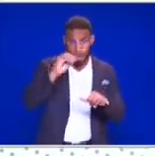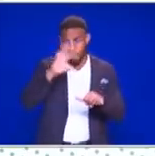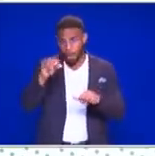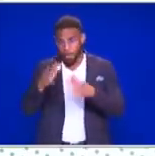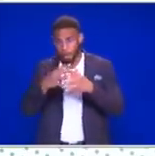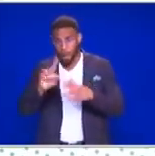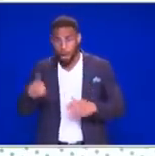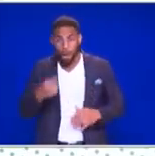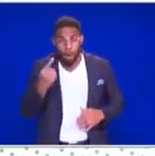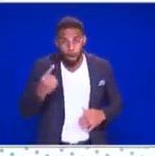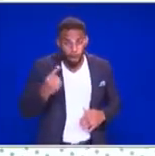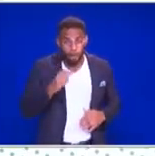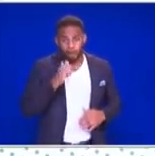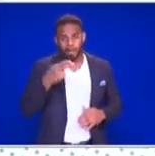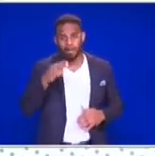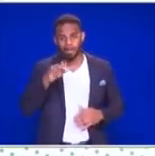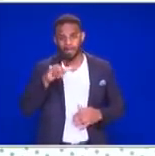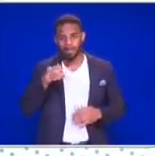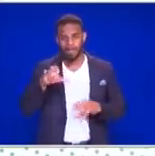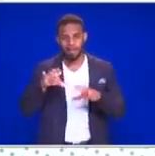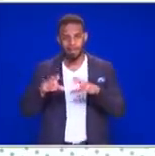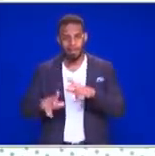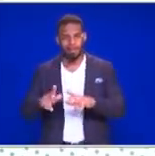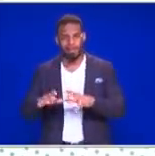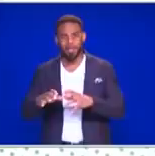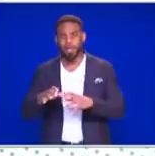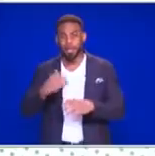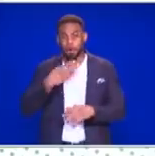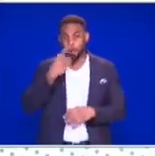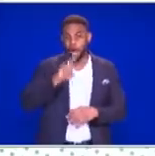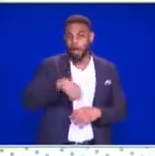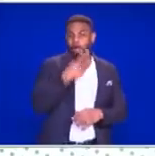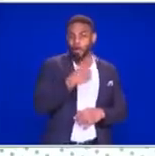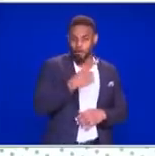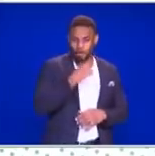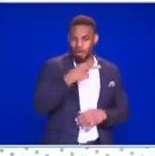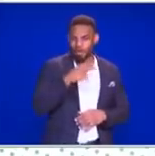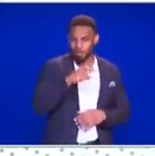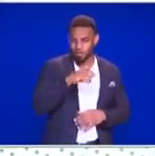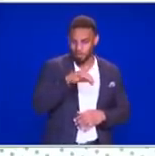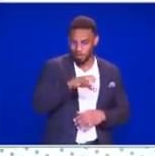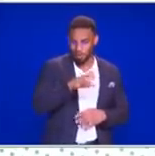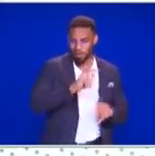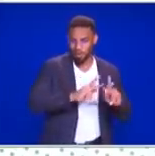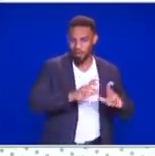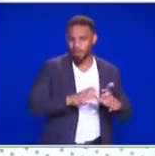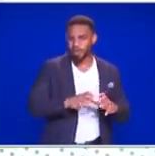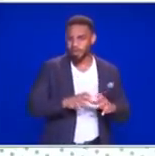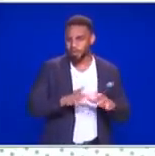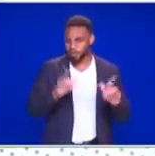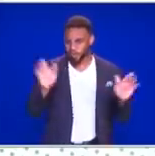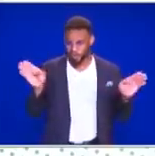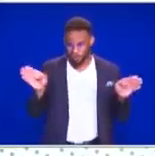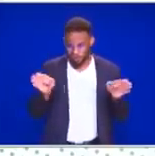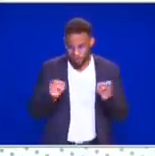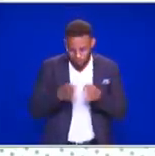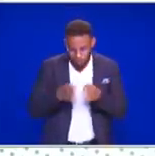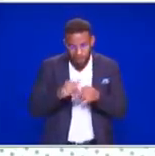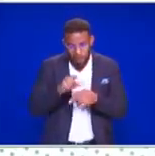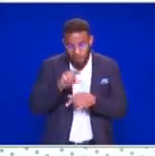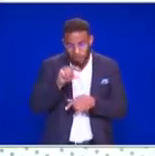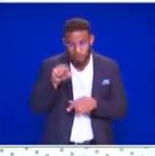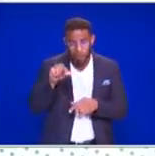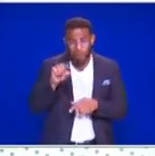American alone non-Hispanic population and the white alone non-Hispanic population narrowed dramatically in